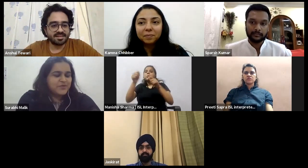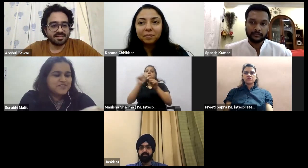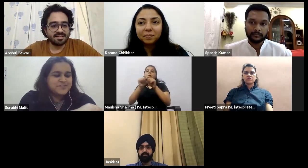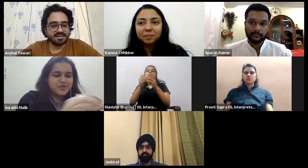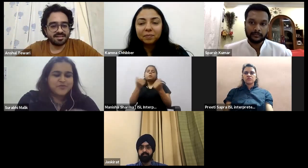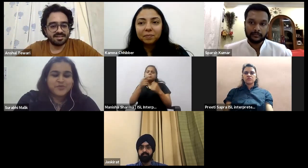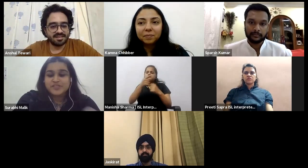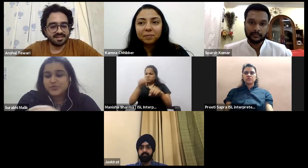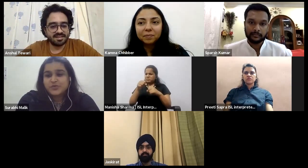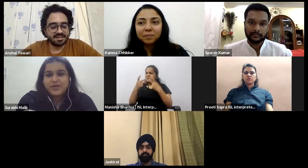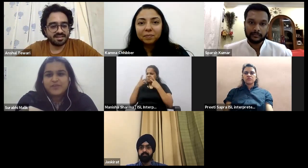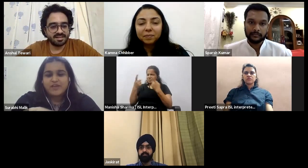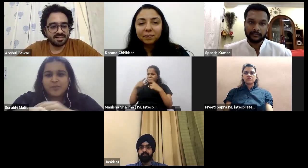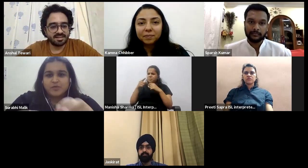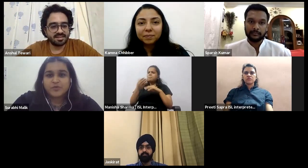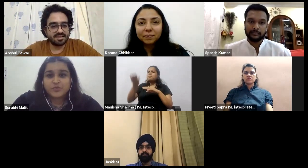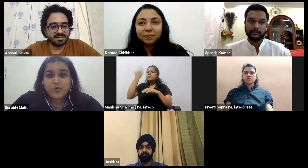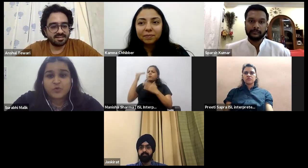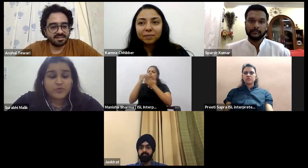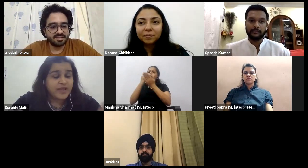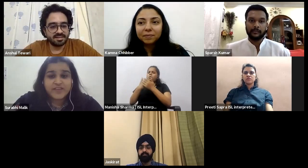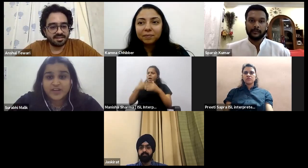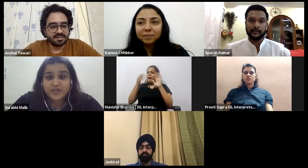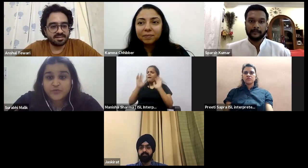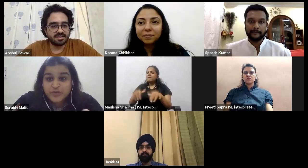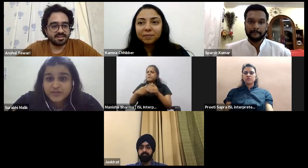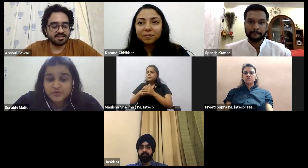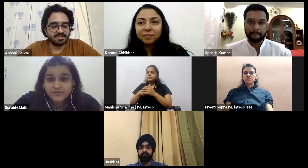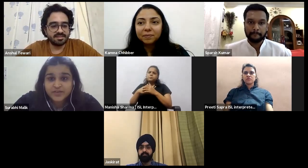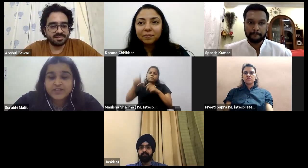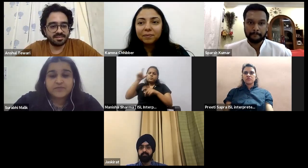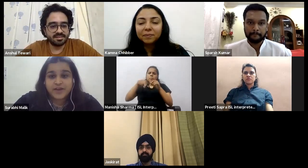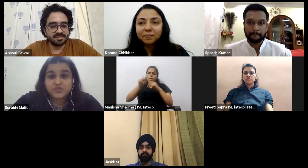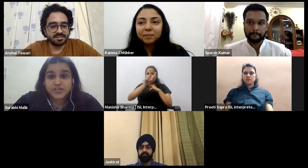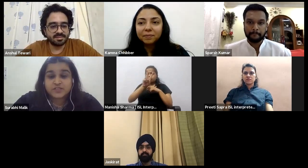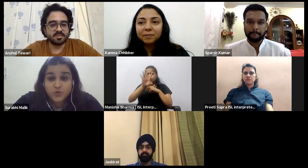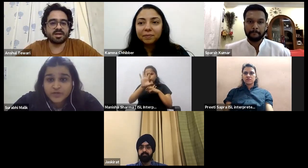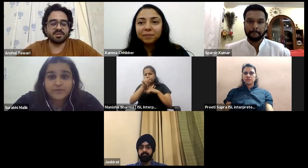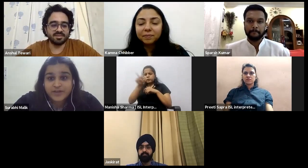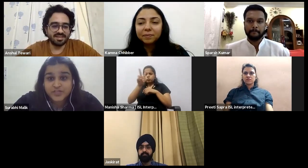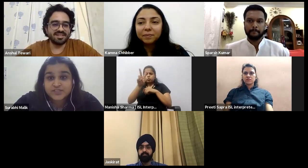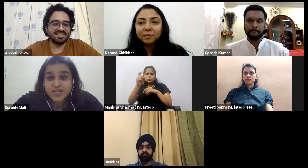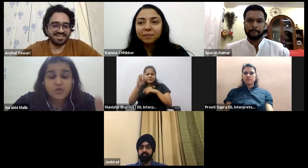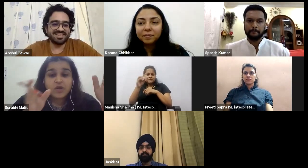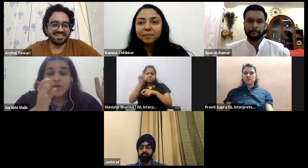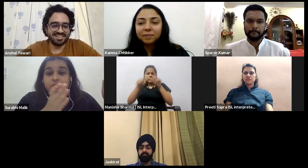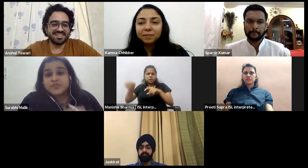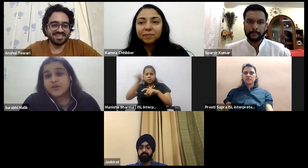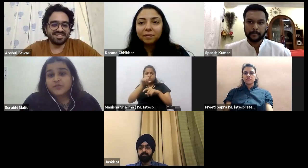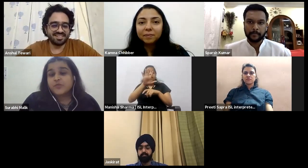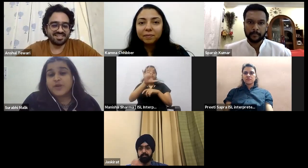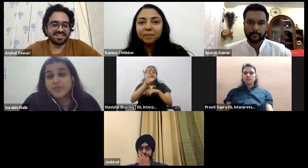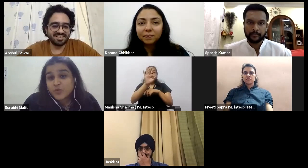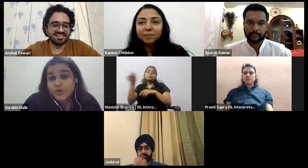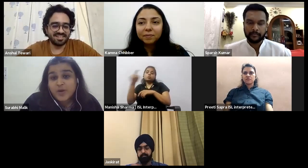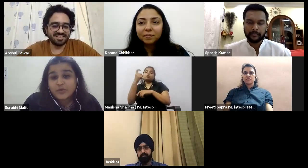seen now, as a result of our previous program, we have about, active 50 to 70 fact checkers, full-time fact checkers now. When we started